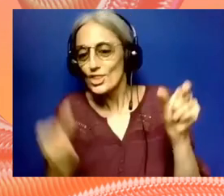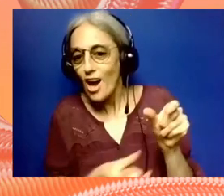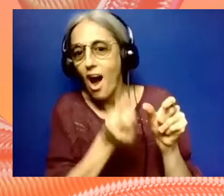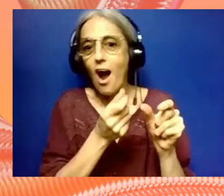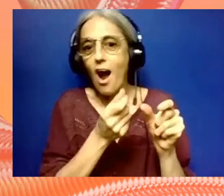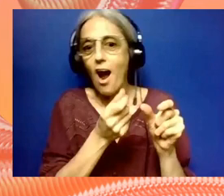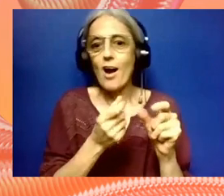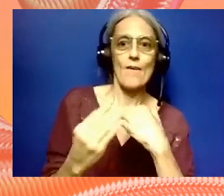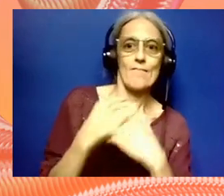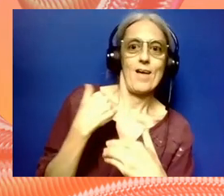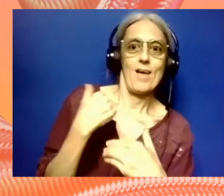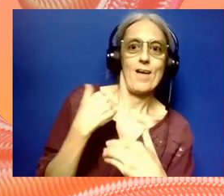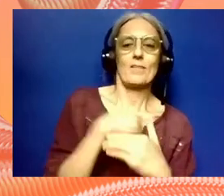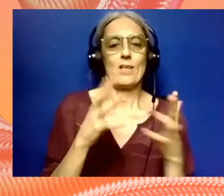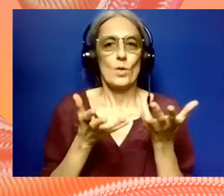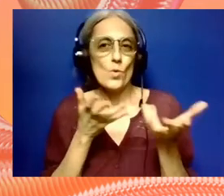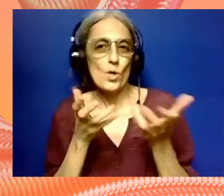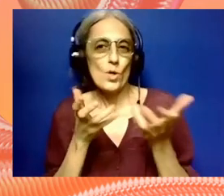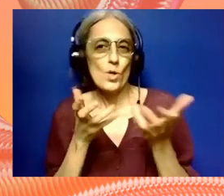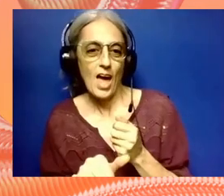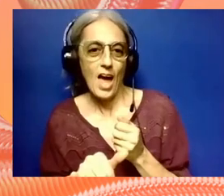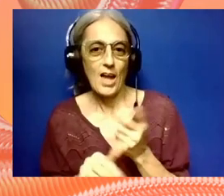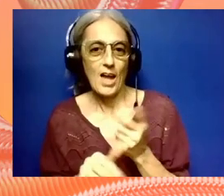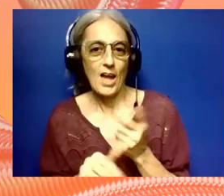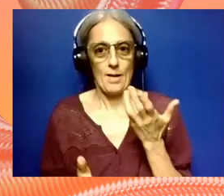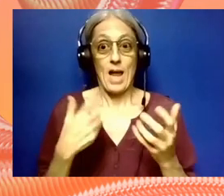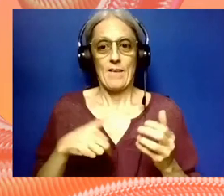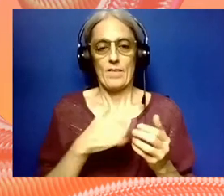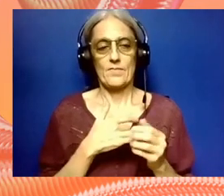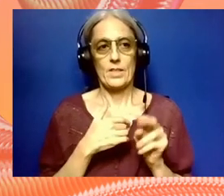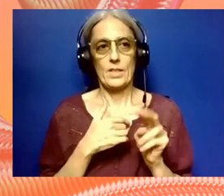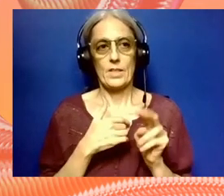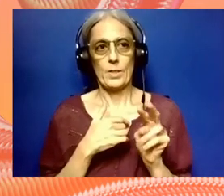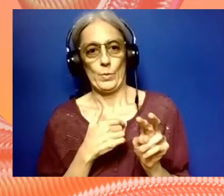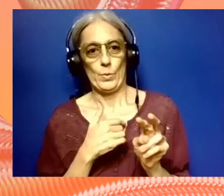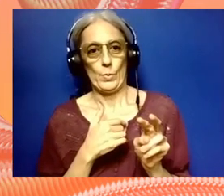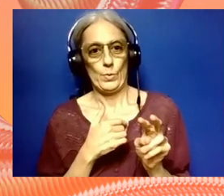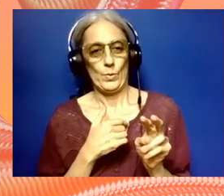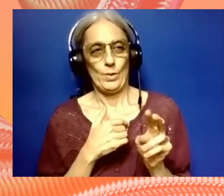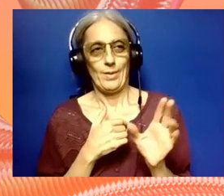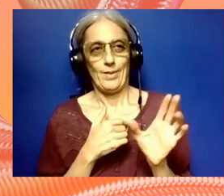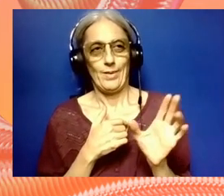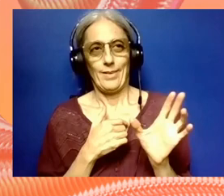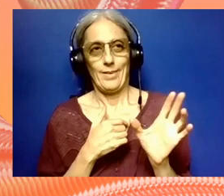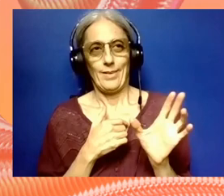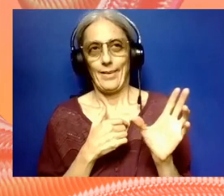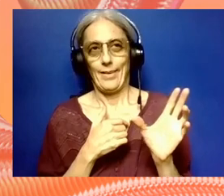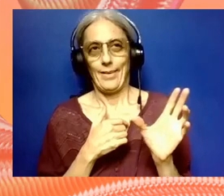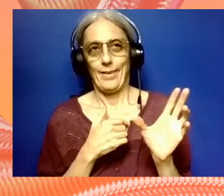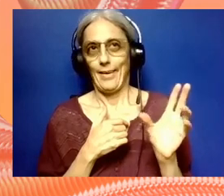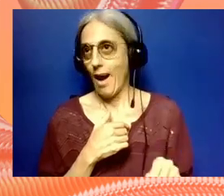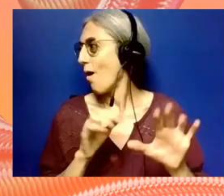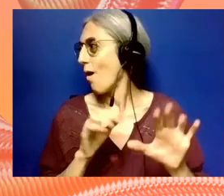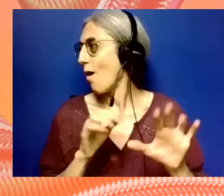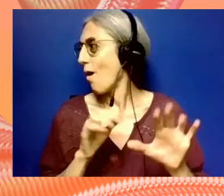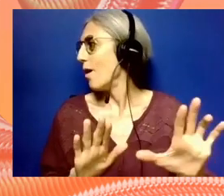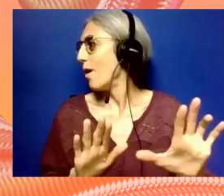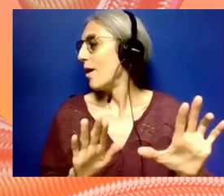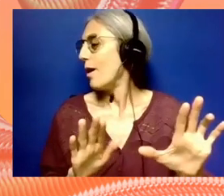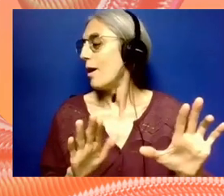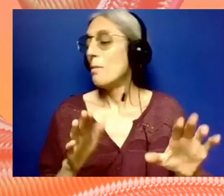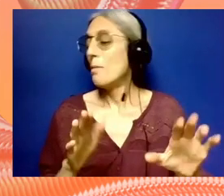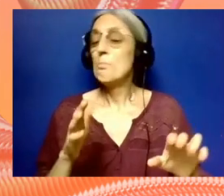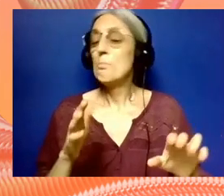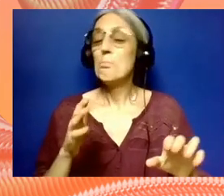a little bit of a like, no, I'm just, you know, it's sort of amazing, like my future, my past.